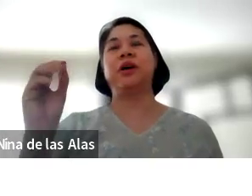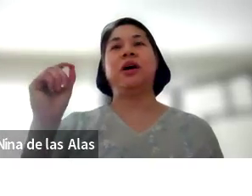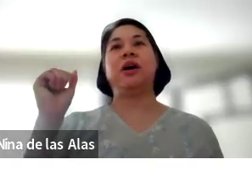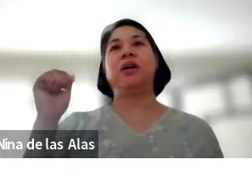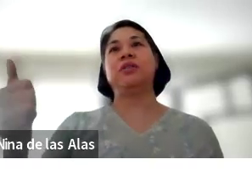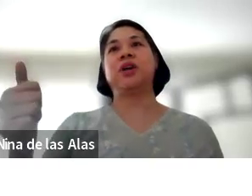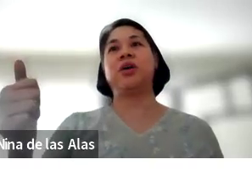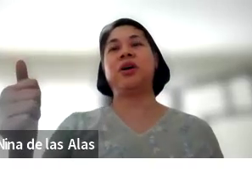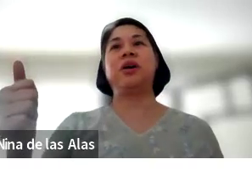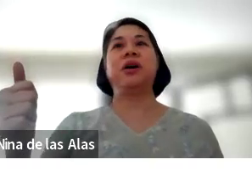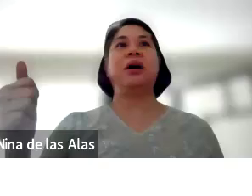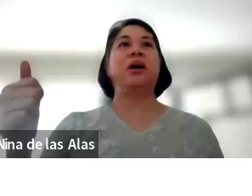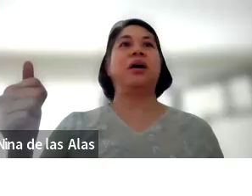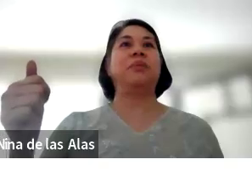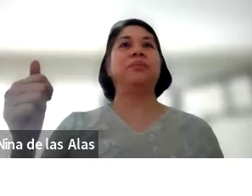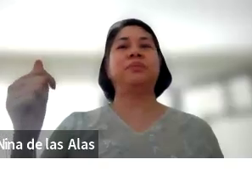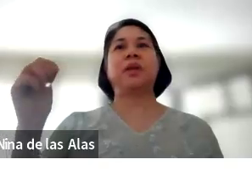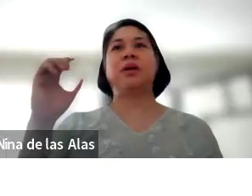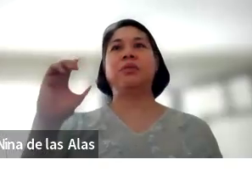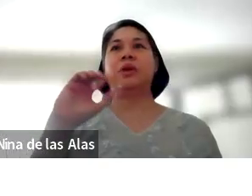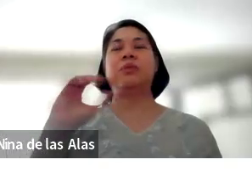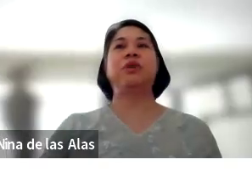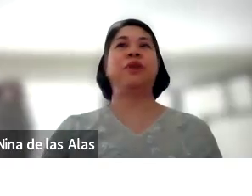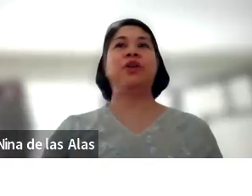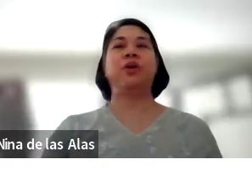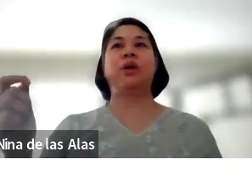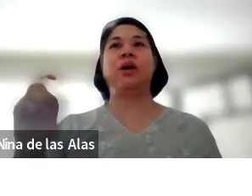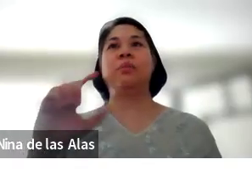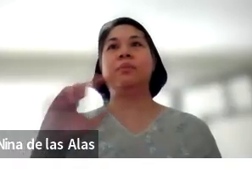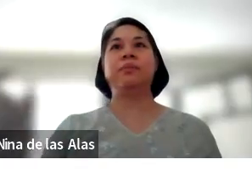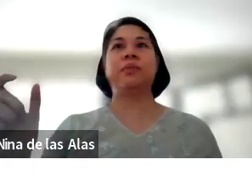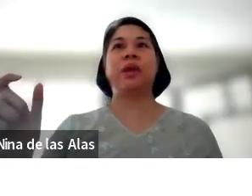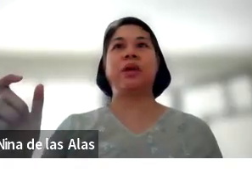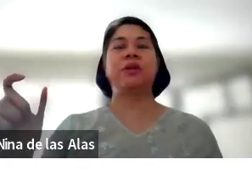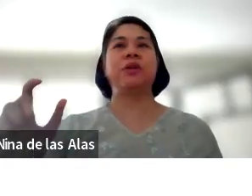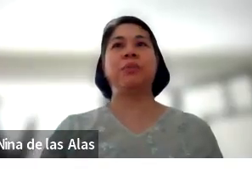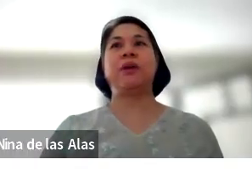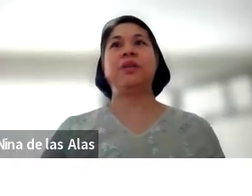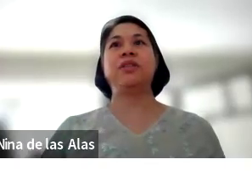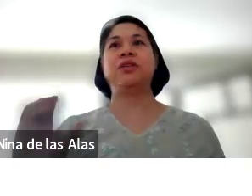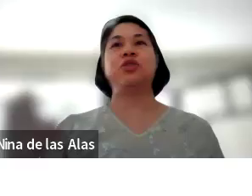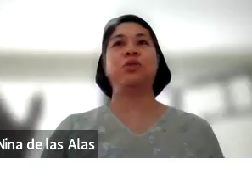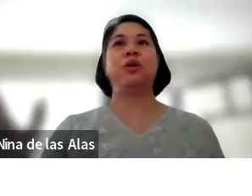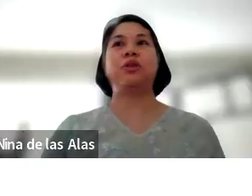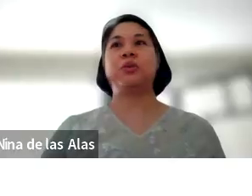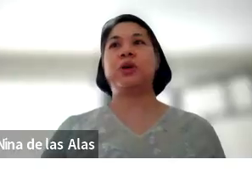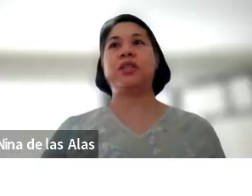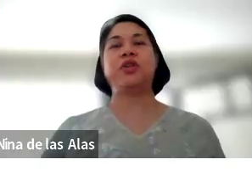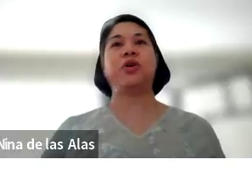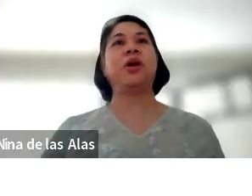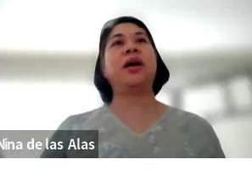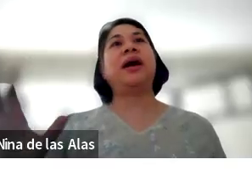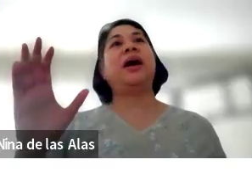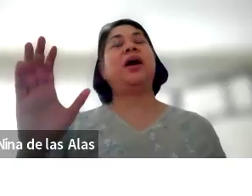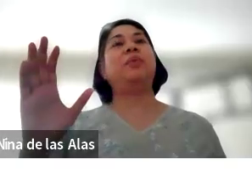with Zahra, you know, you can find her, and I think we may have links to